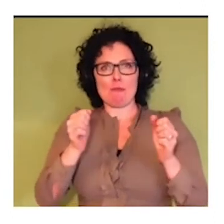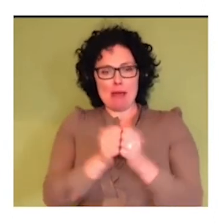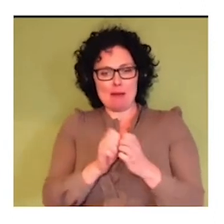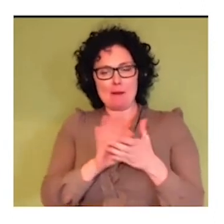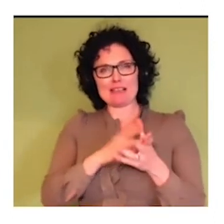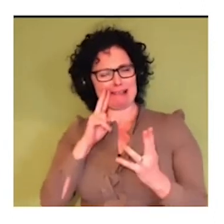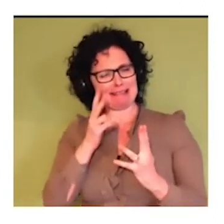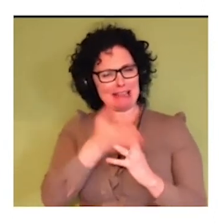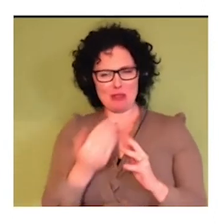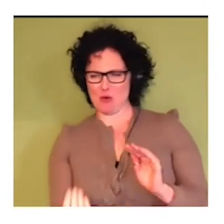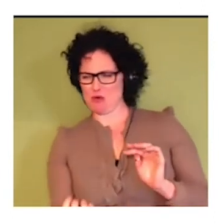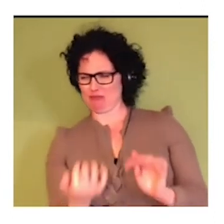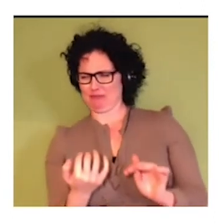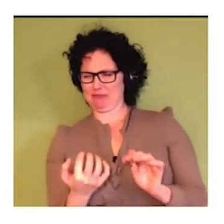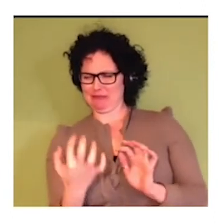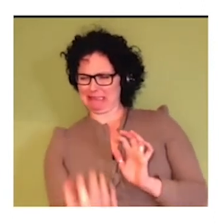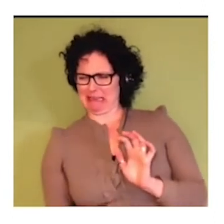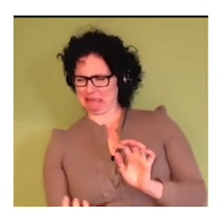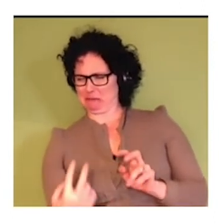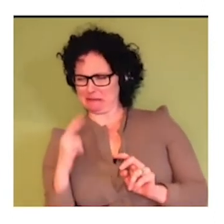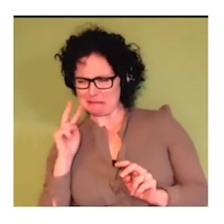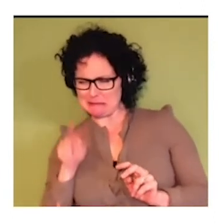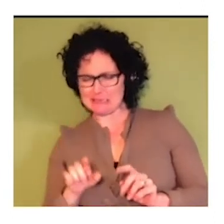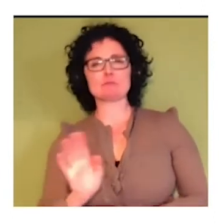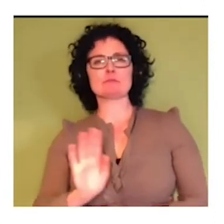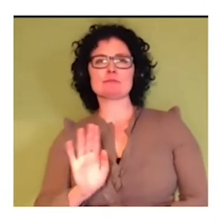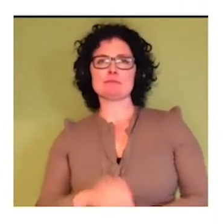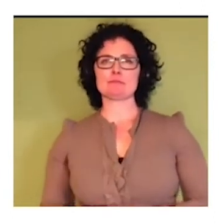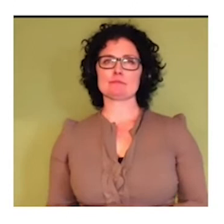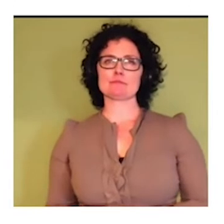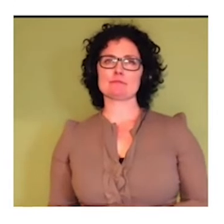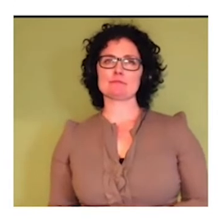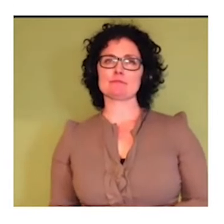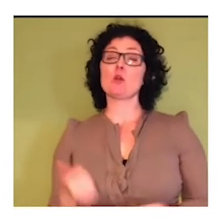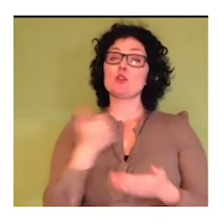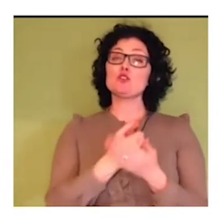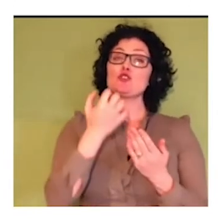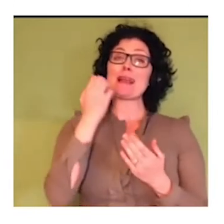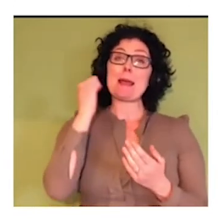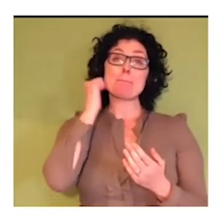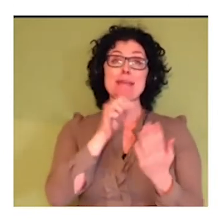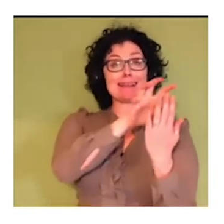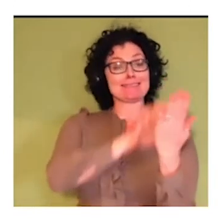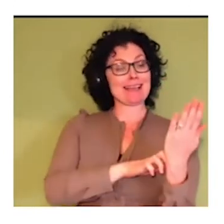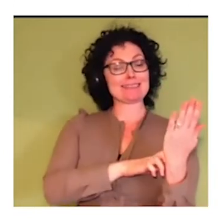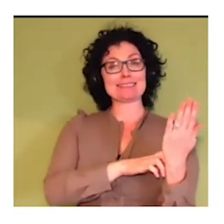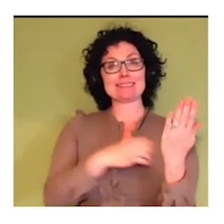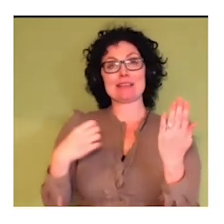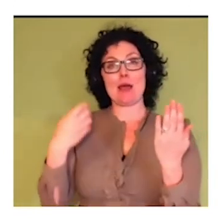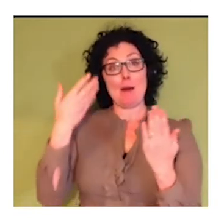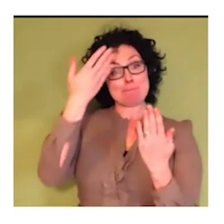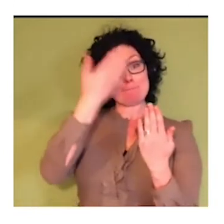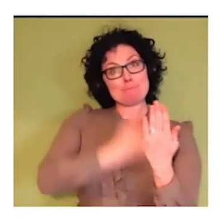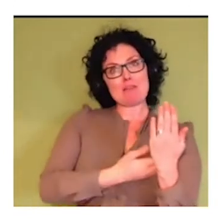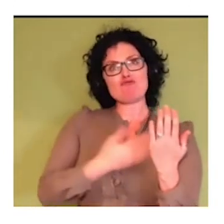So we tend to recommend ideally black text on a white background. No